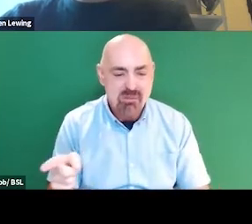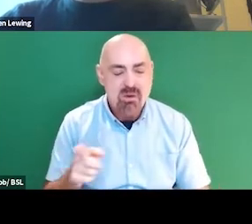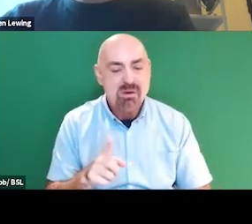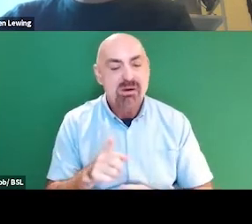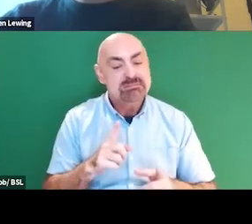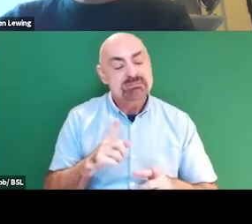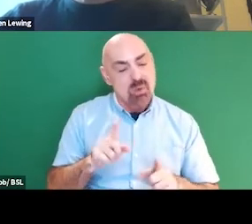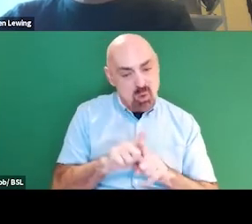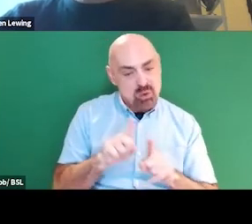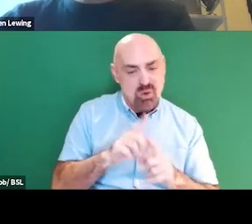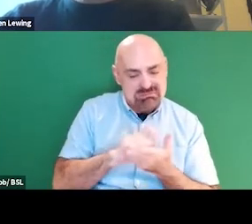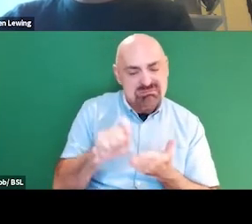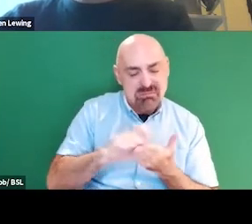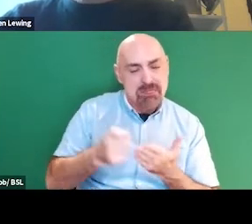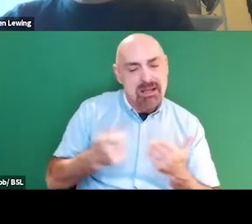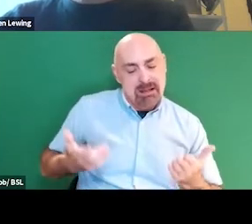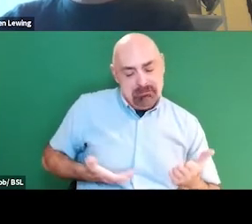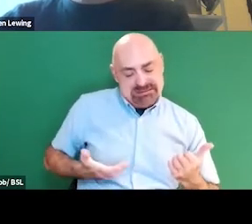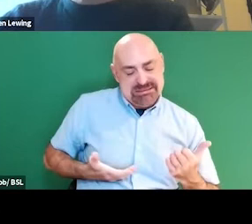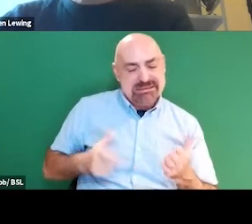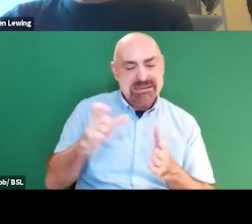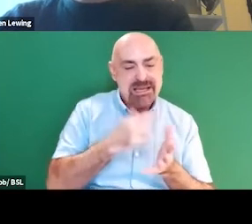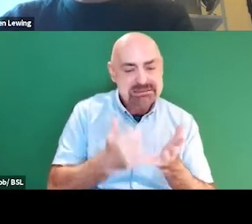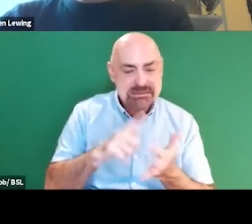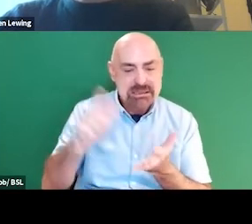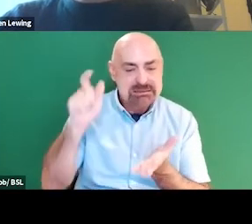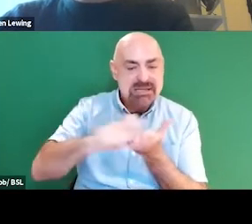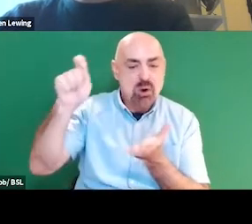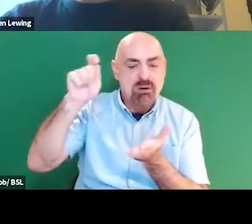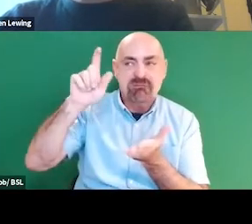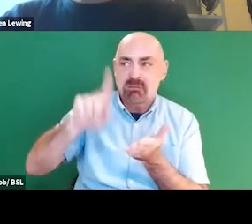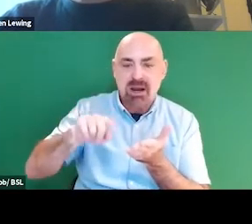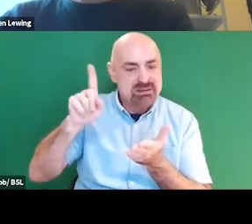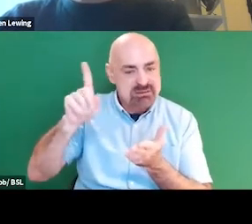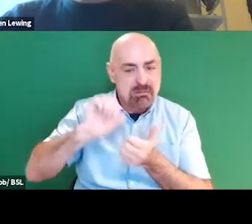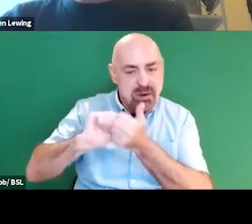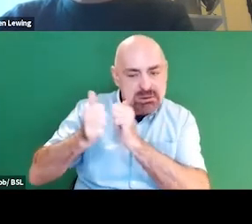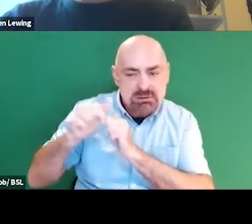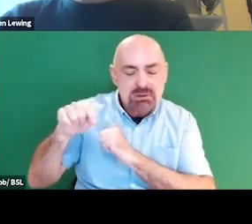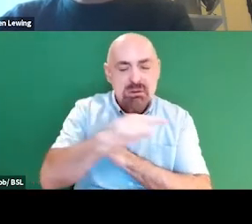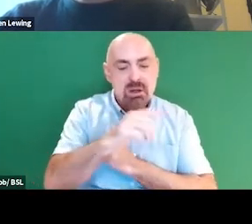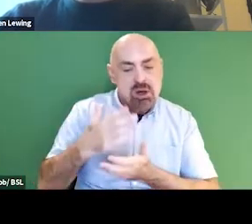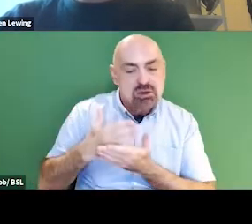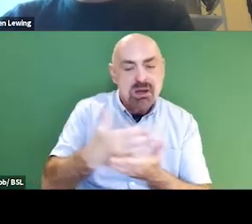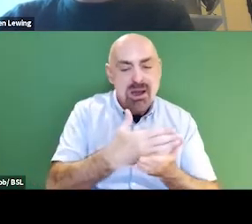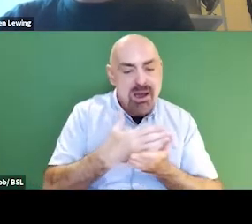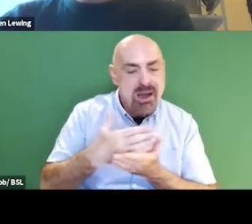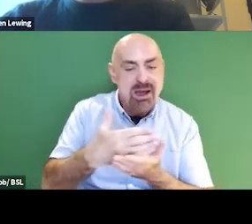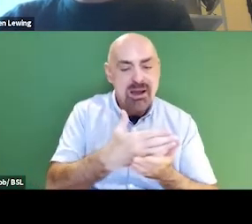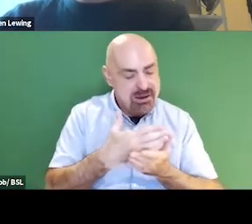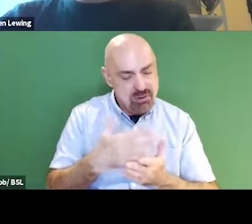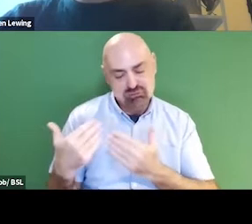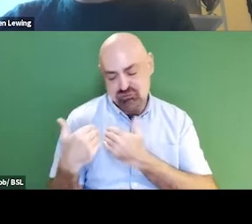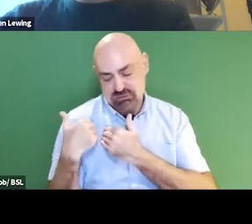business cases formally signed off by senior partners, reinforcing the shared ownership of the process through the